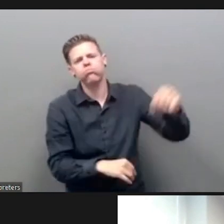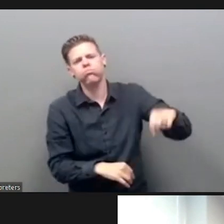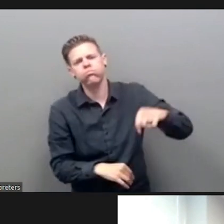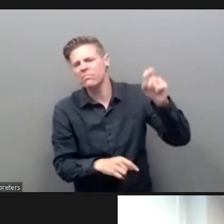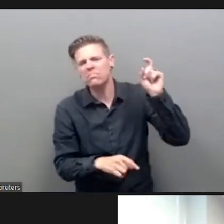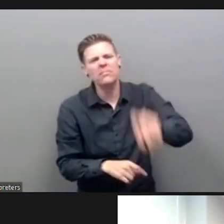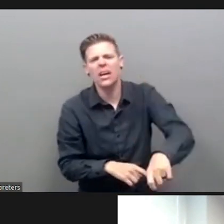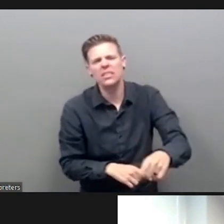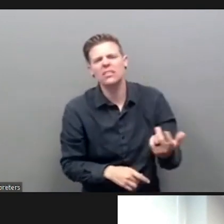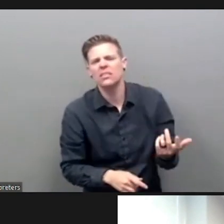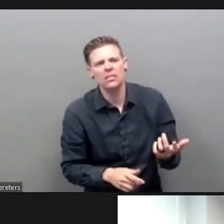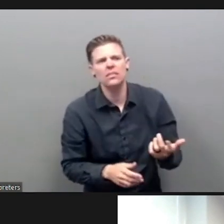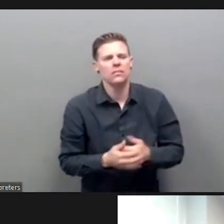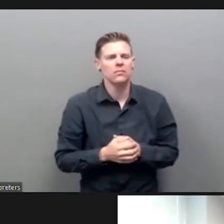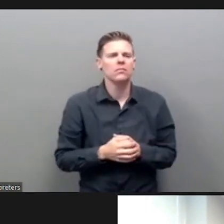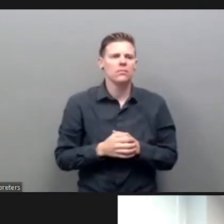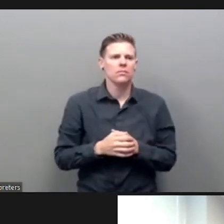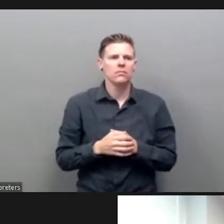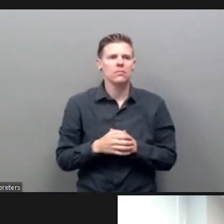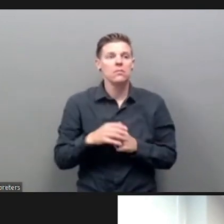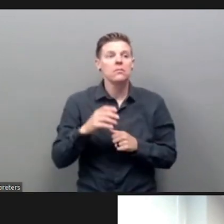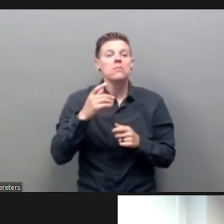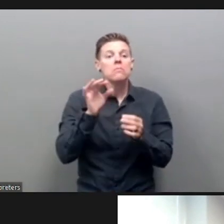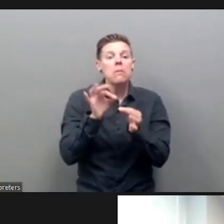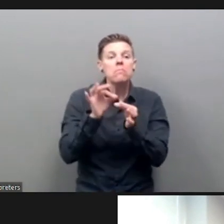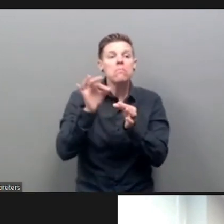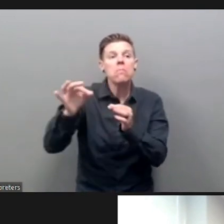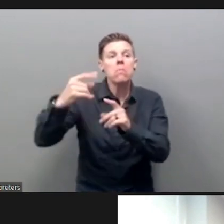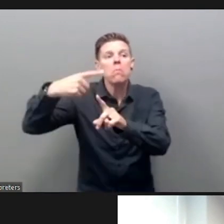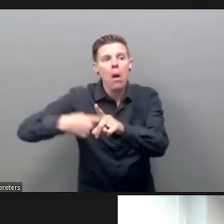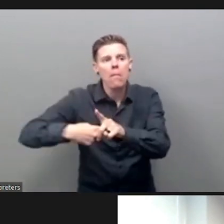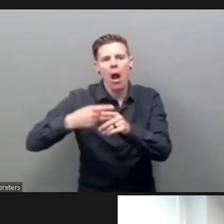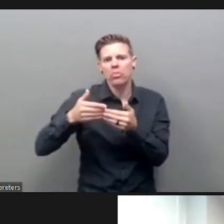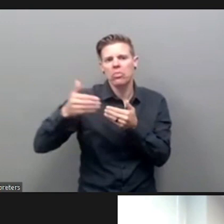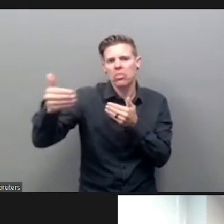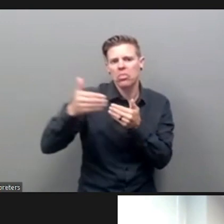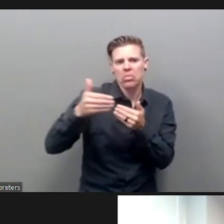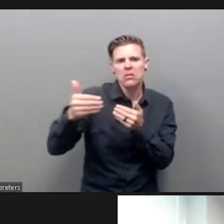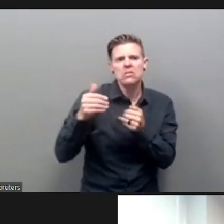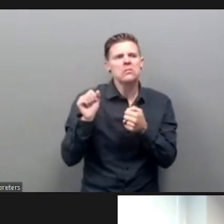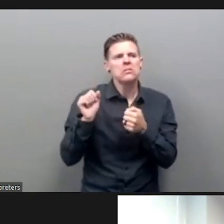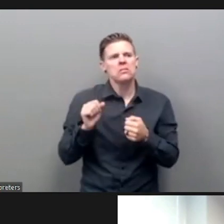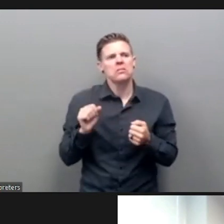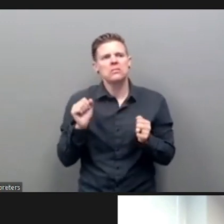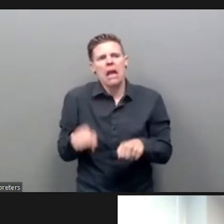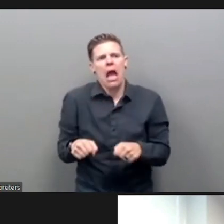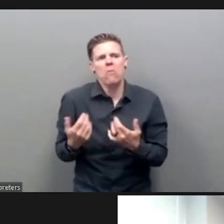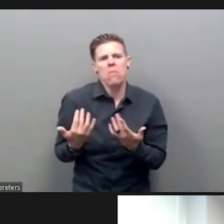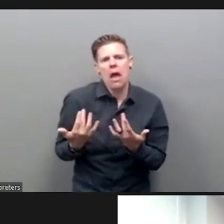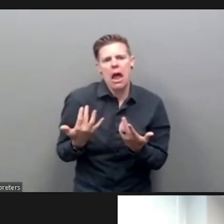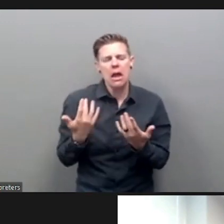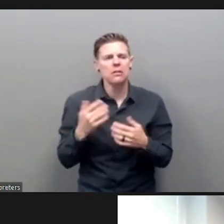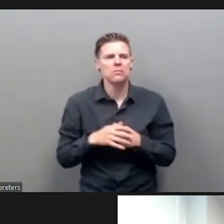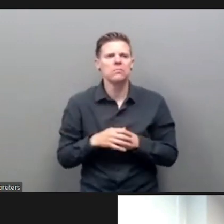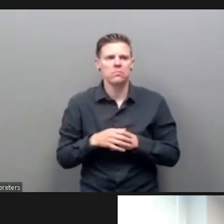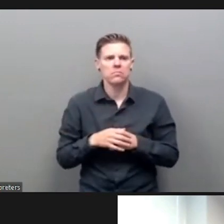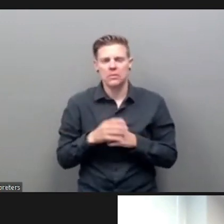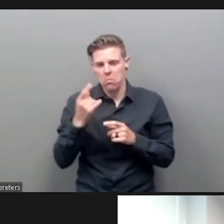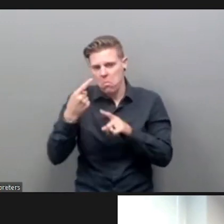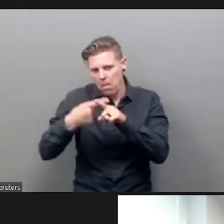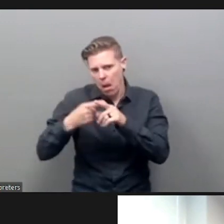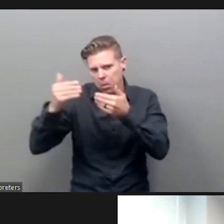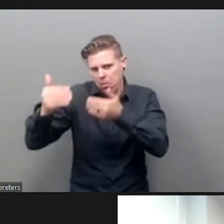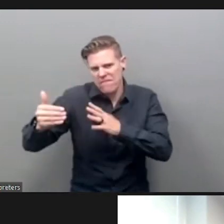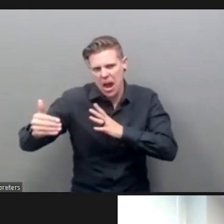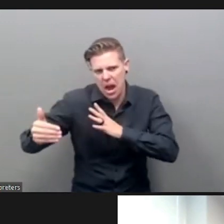a month or two, but perhaps not. I think the main thing we want to encourage people to do is not to step